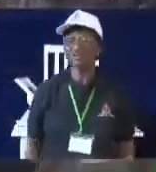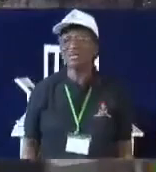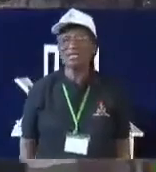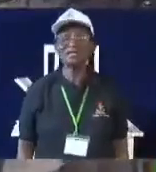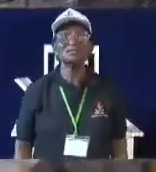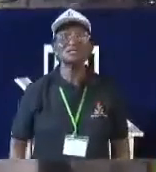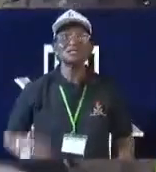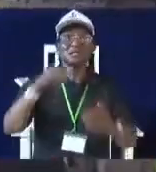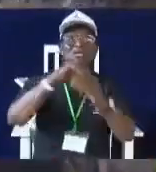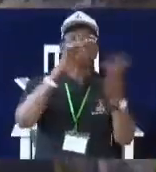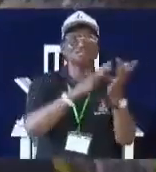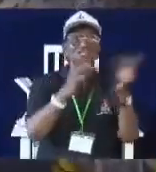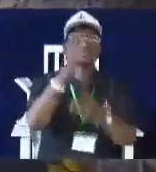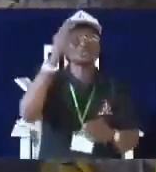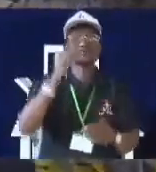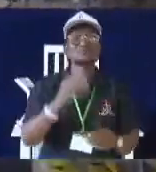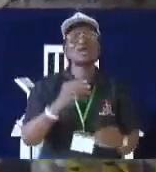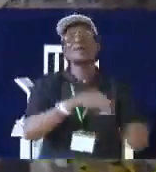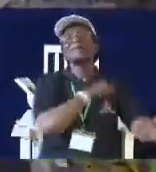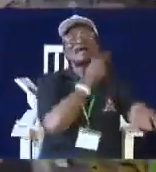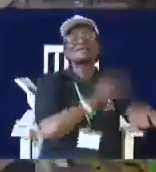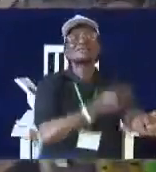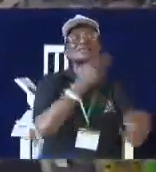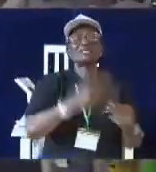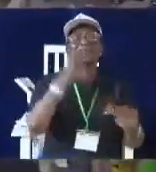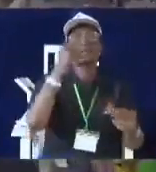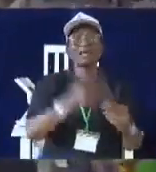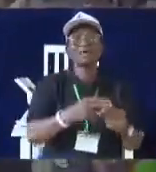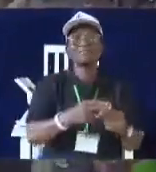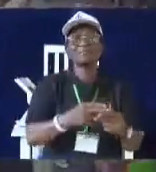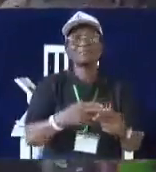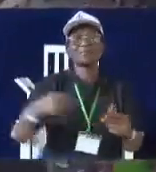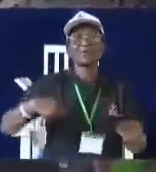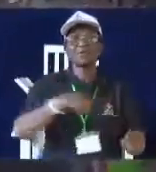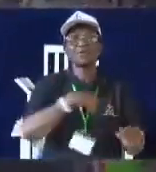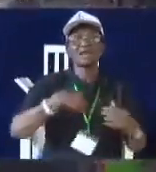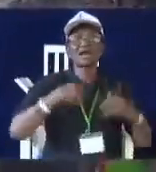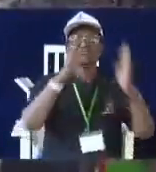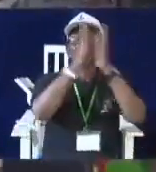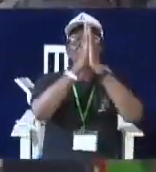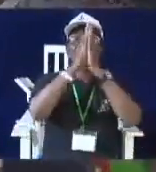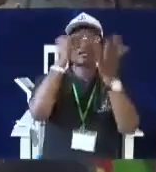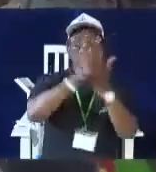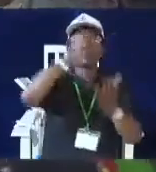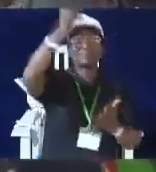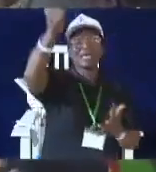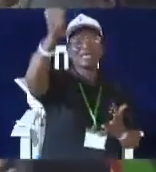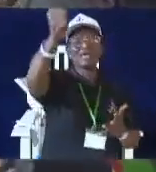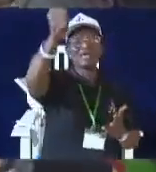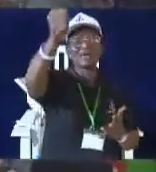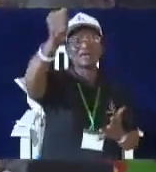Lord. In Jesus' mighty name, we have prayed.